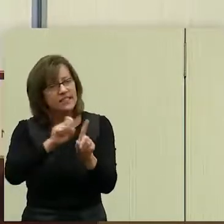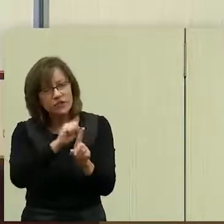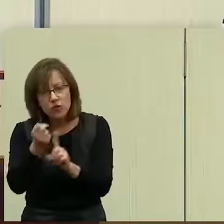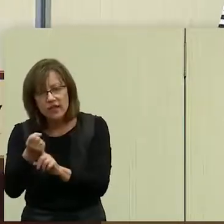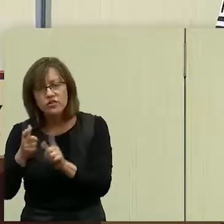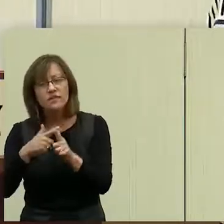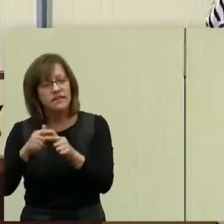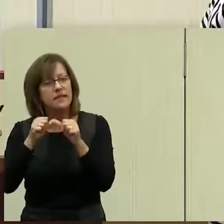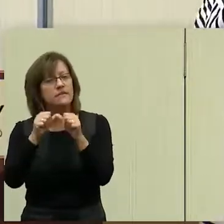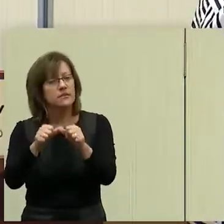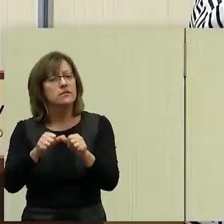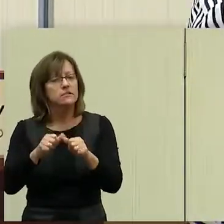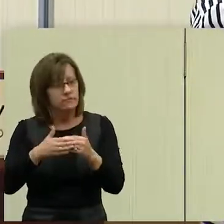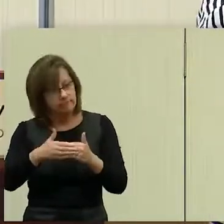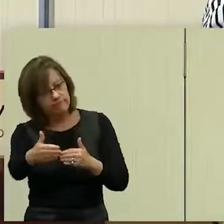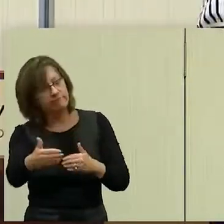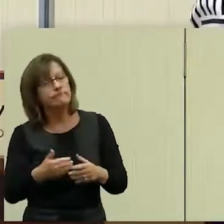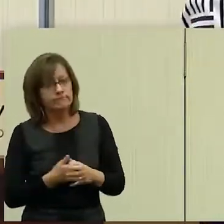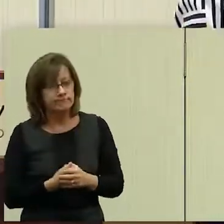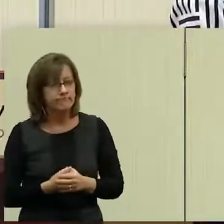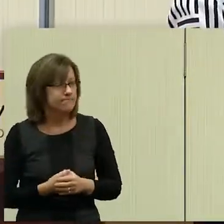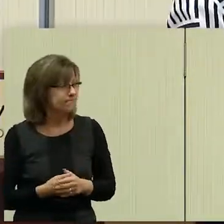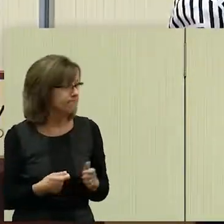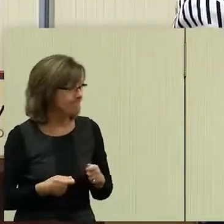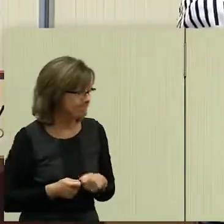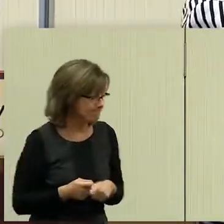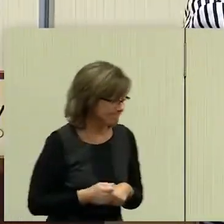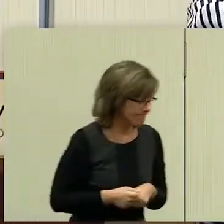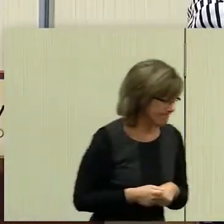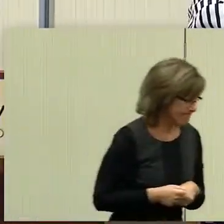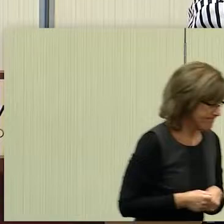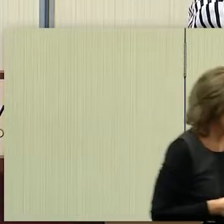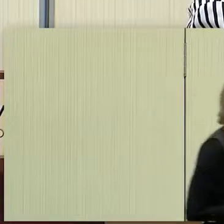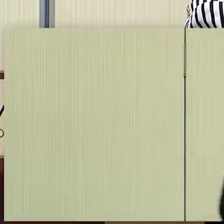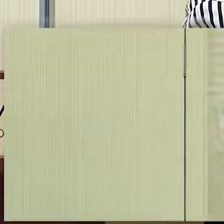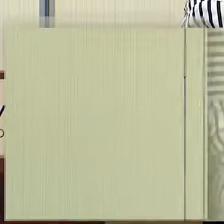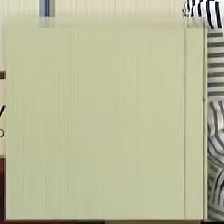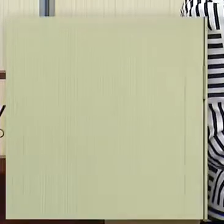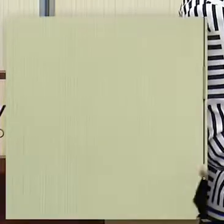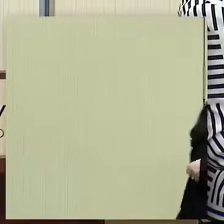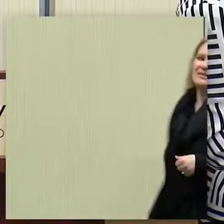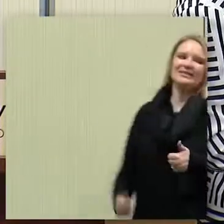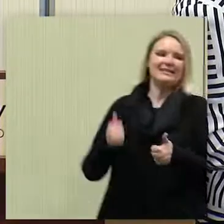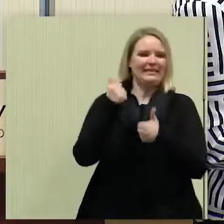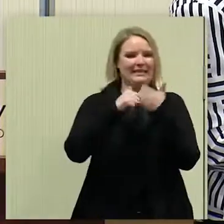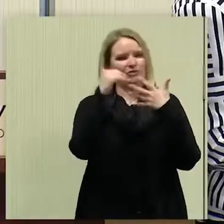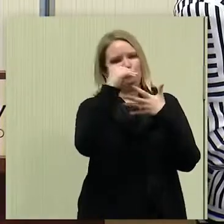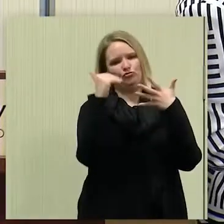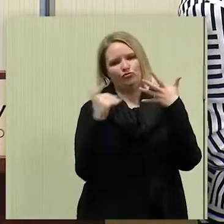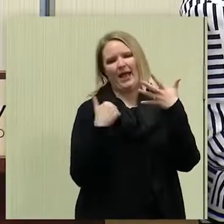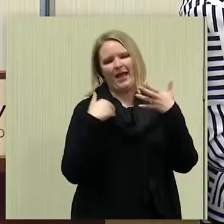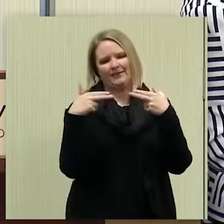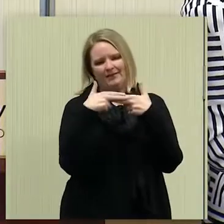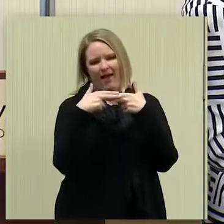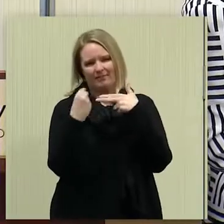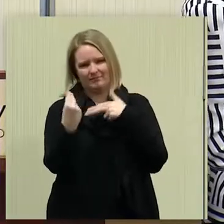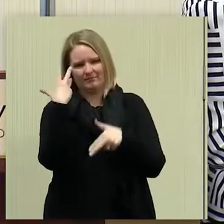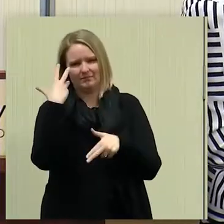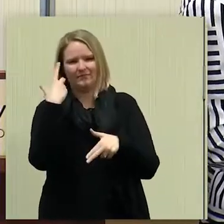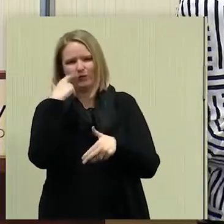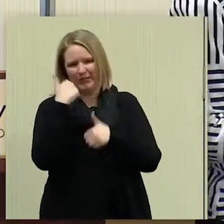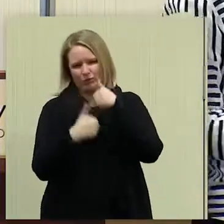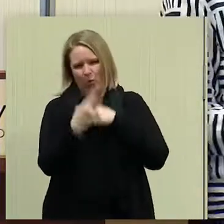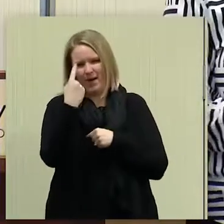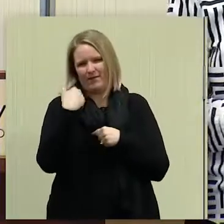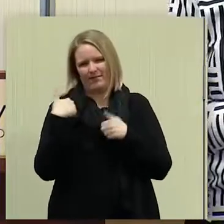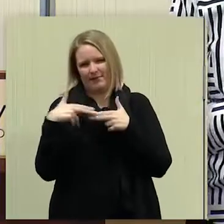over time. So you have one slide for each one of those: acquisition, fluency, maintenance, well, one slide for maintenance